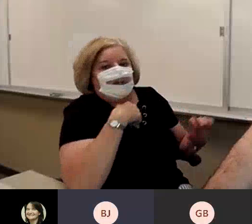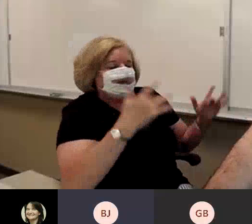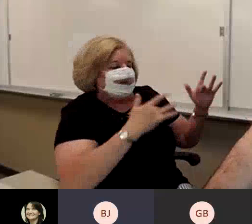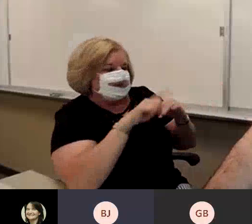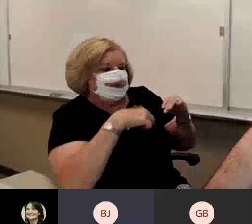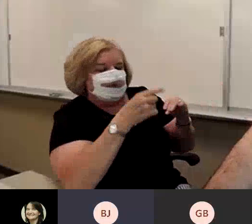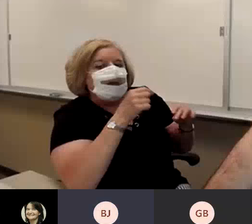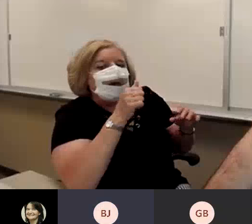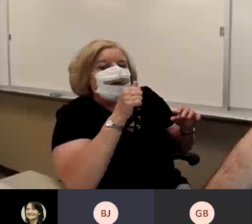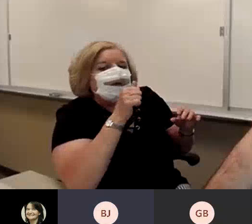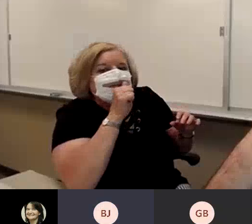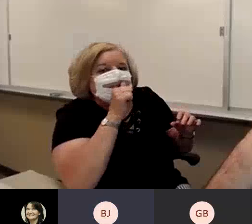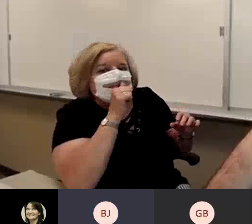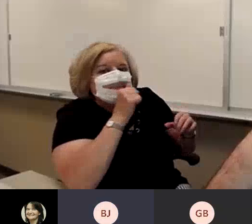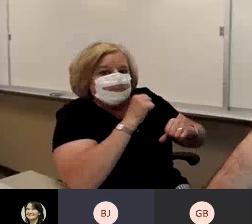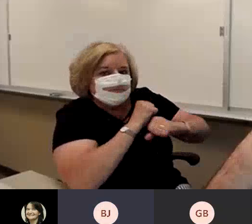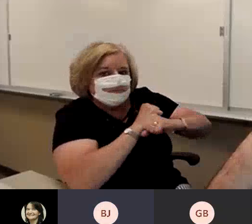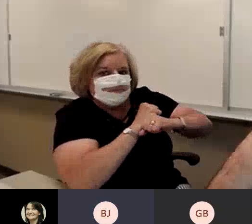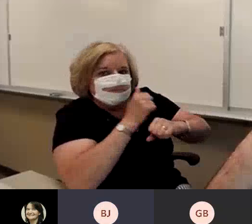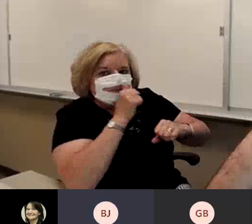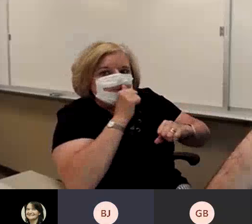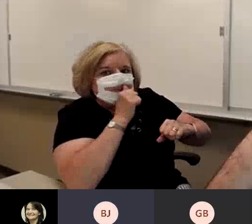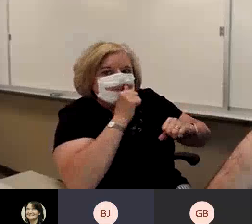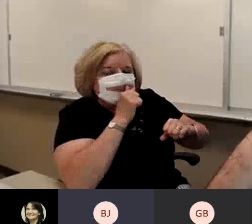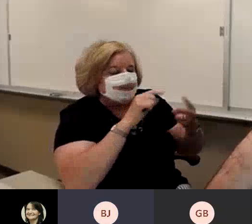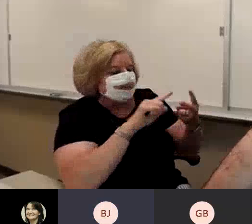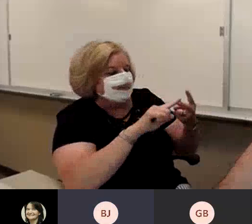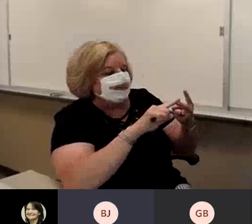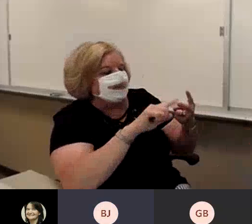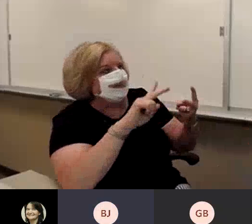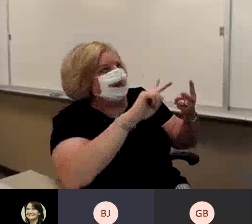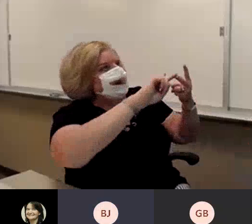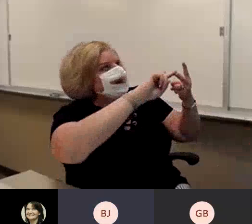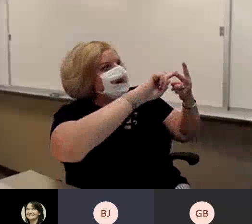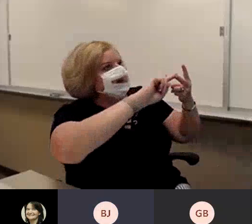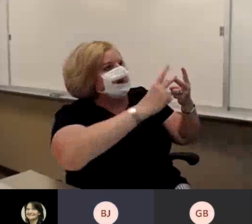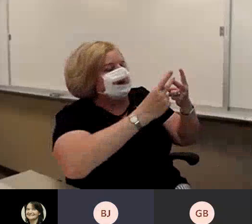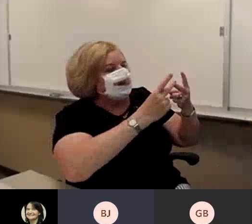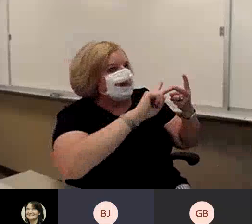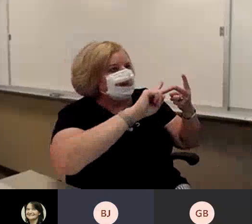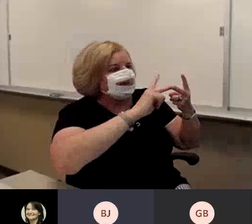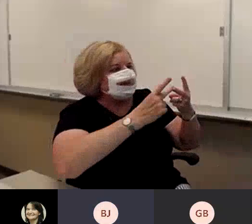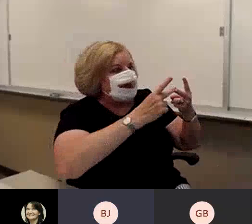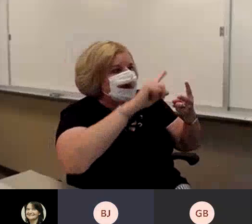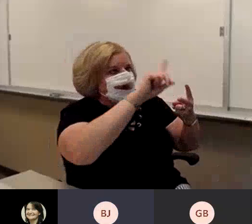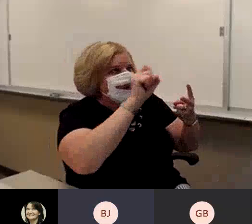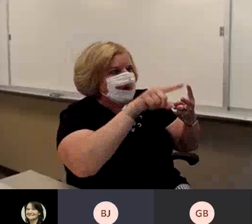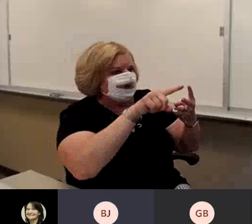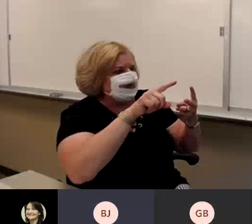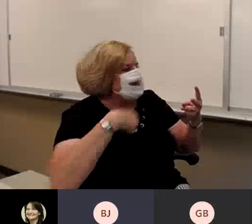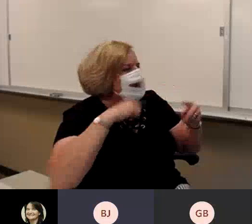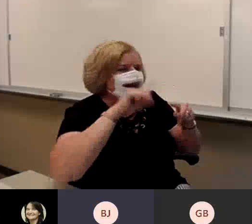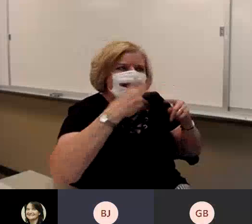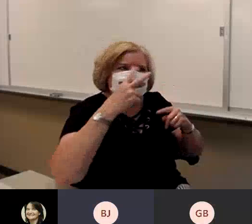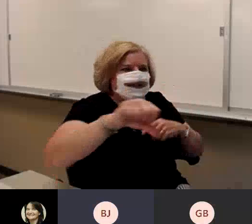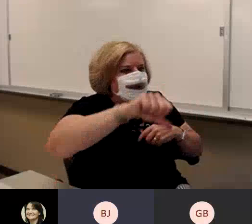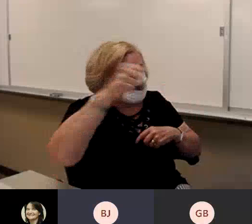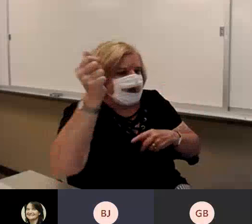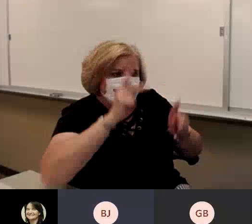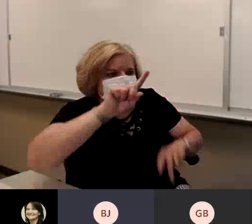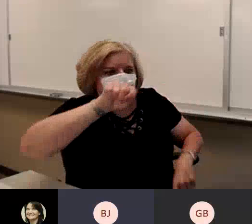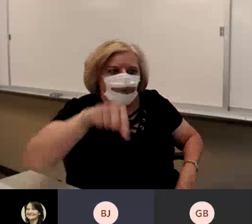then the other thing that I have, I can't see anybody but you. Before I opened up the files, I could see